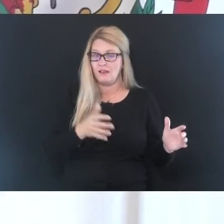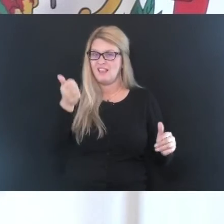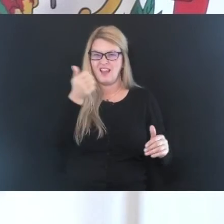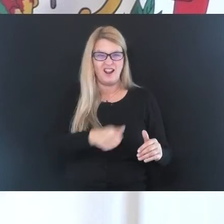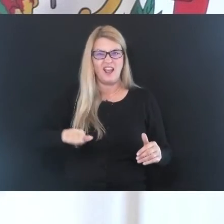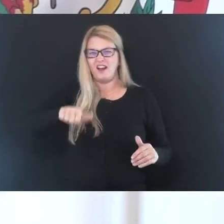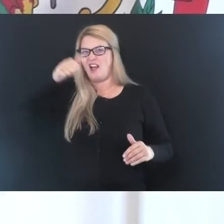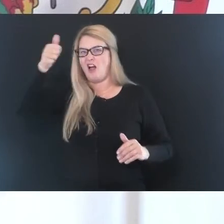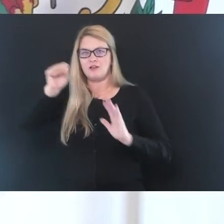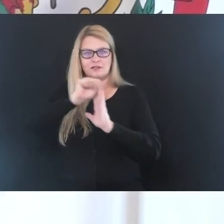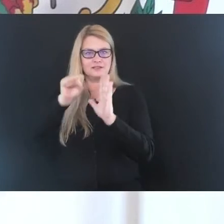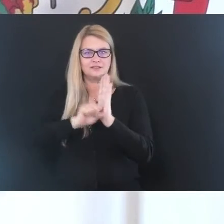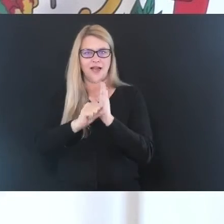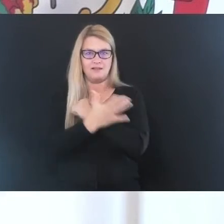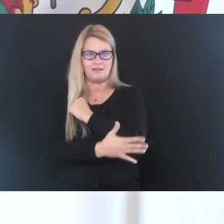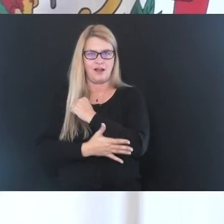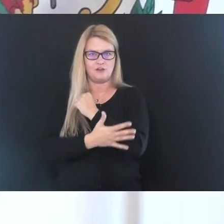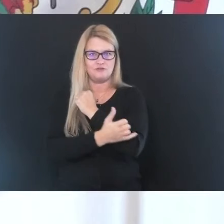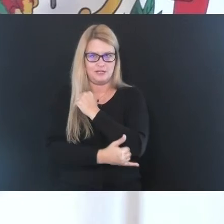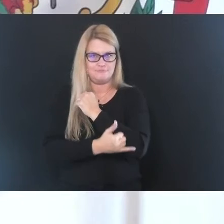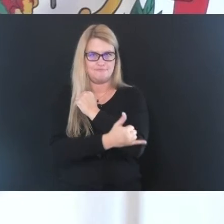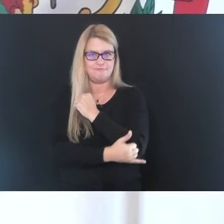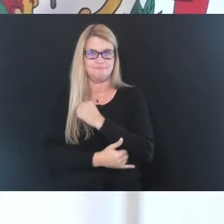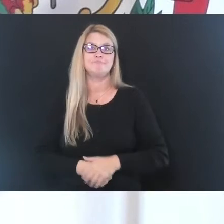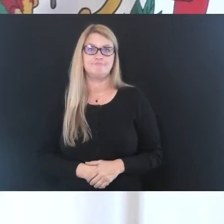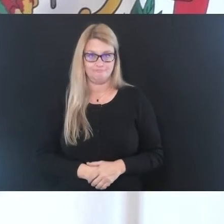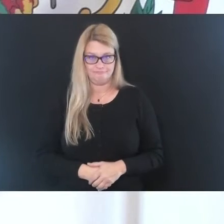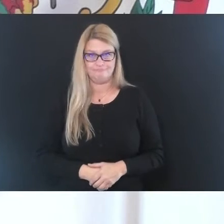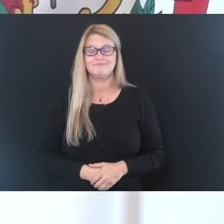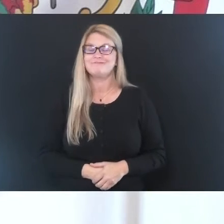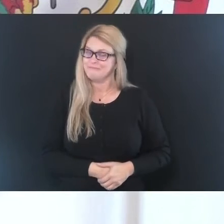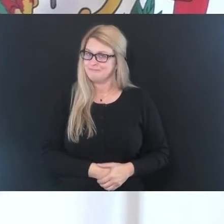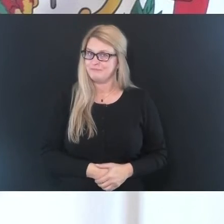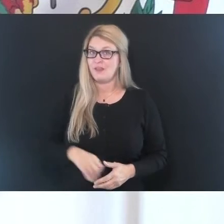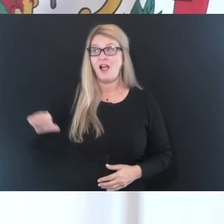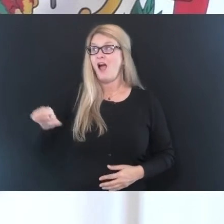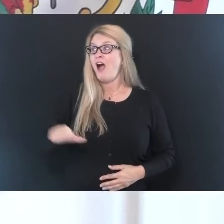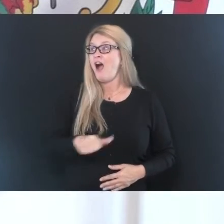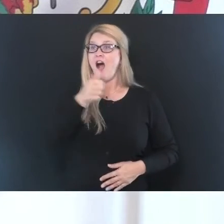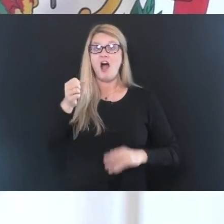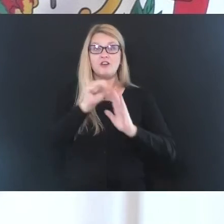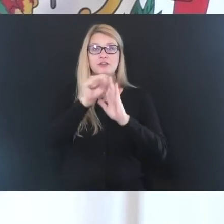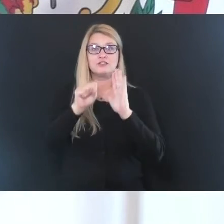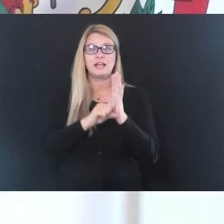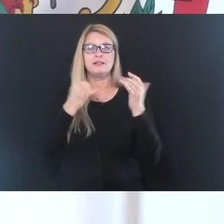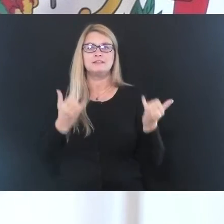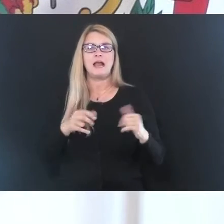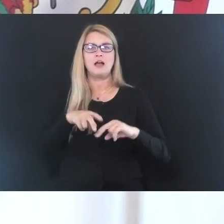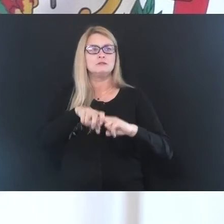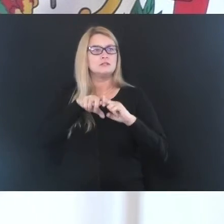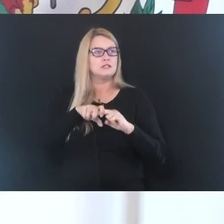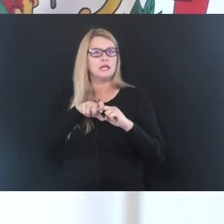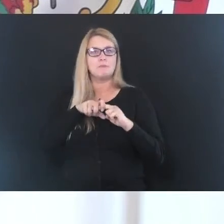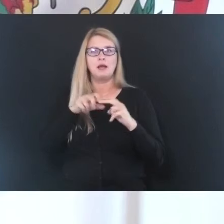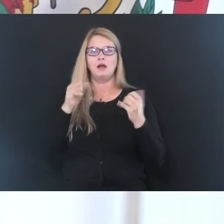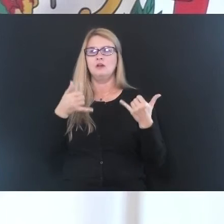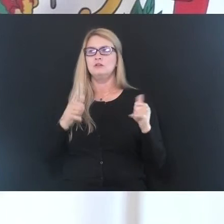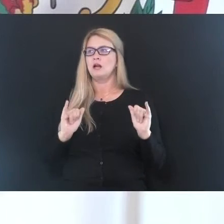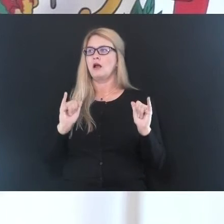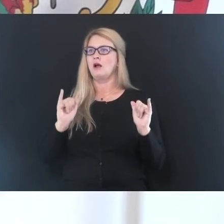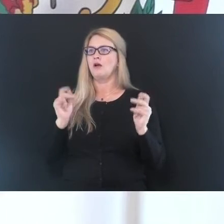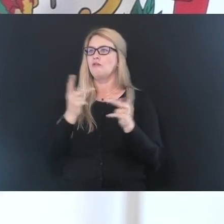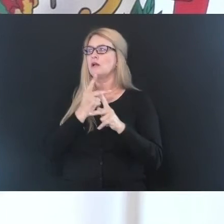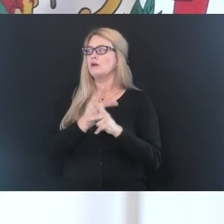country. Just think, while other states all around the nation are sitting around trying to come up